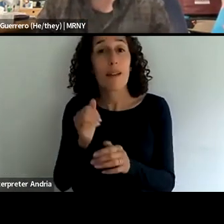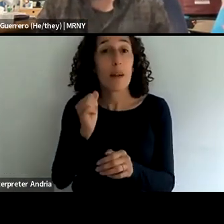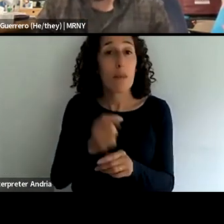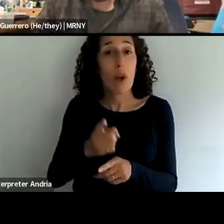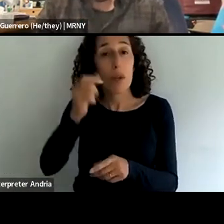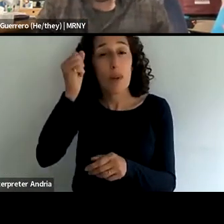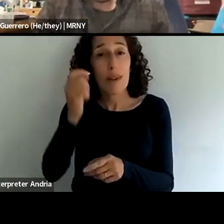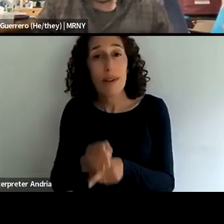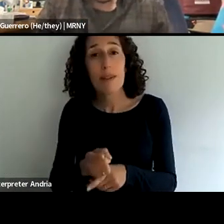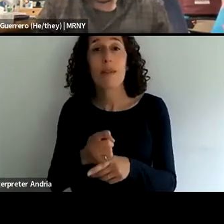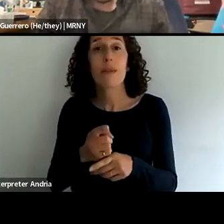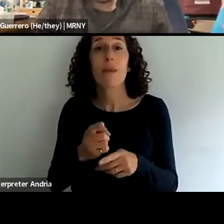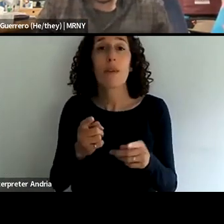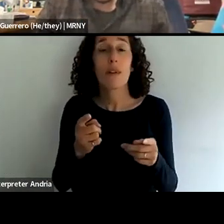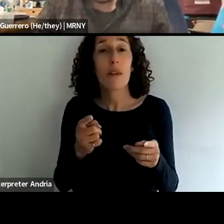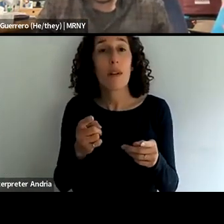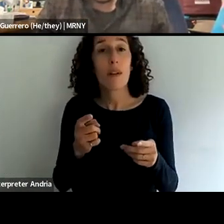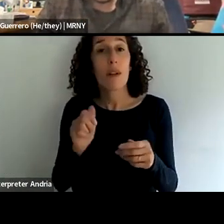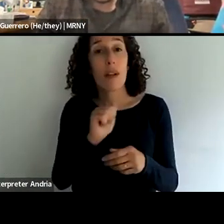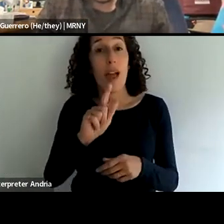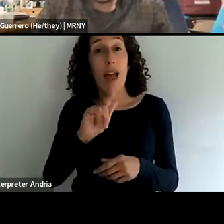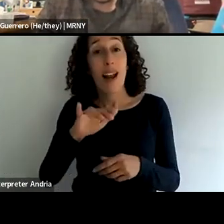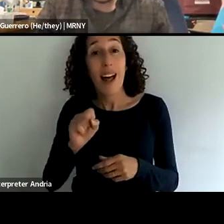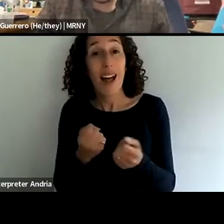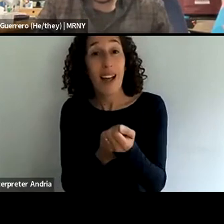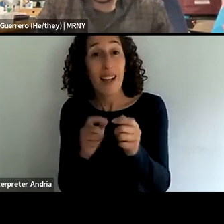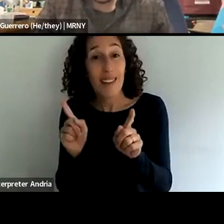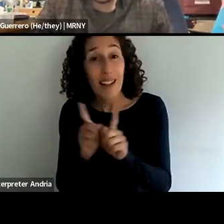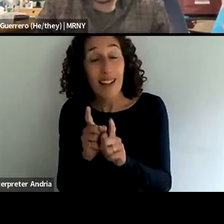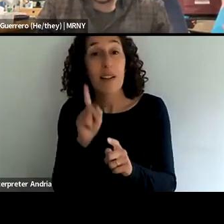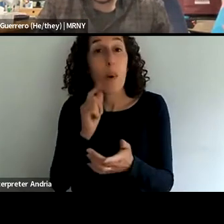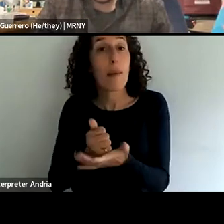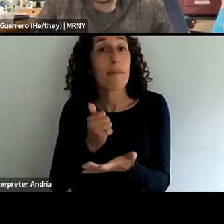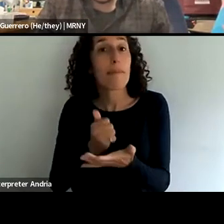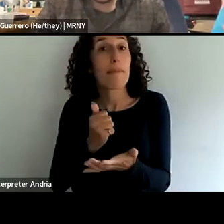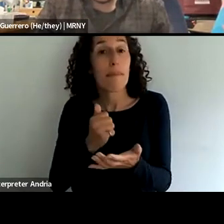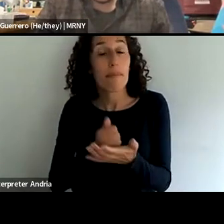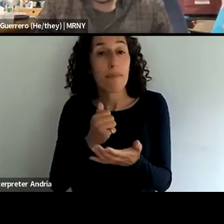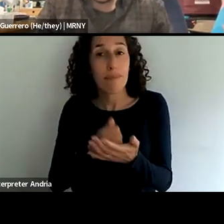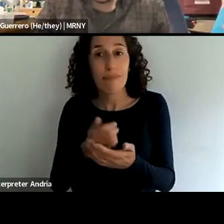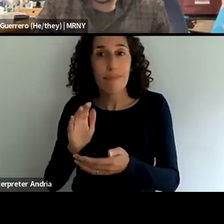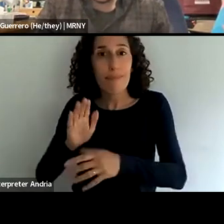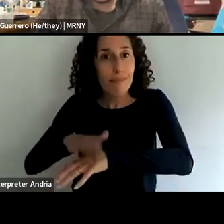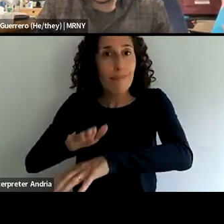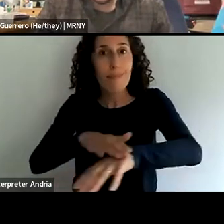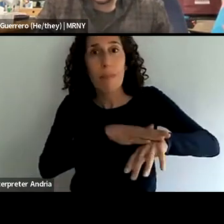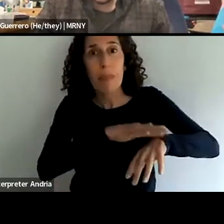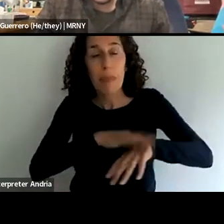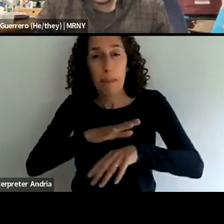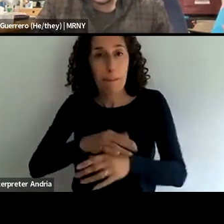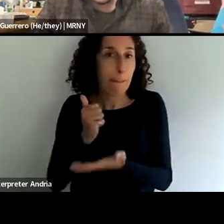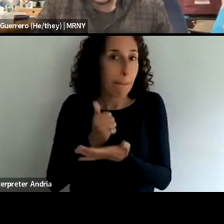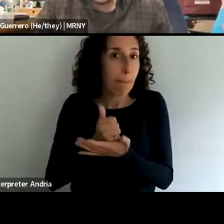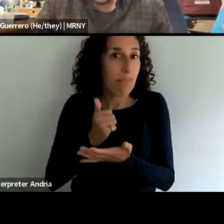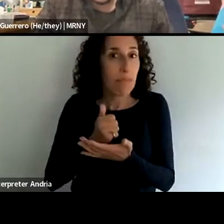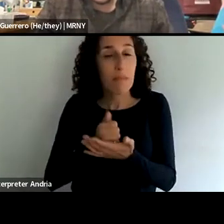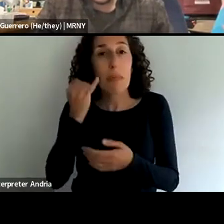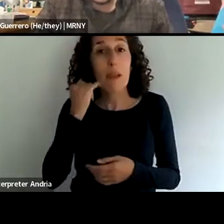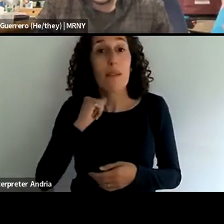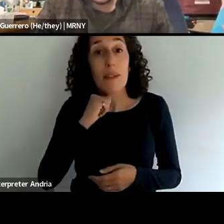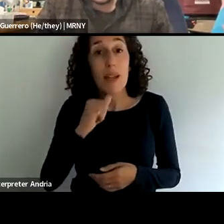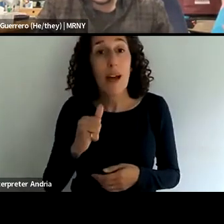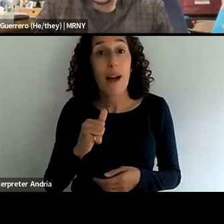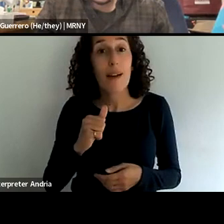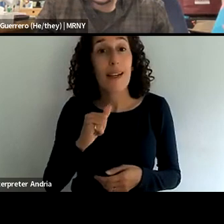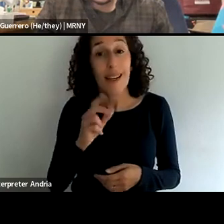siblings, allies, advocates, adversaries for help, because that's also how we change it. Because also, it's not that it oppresses us,